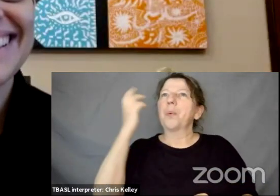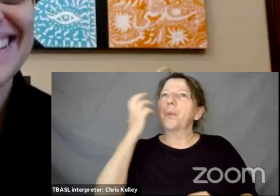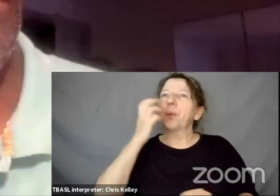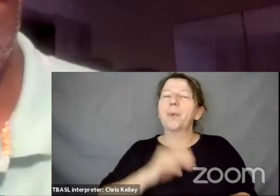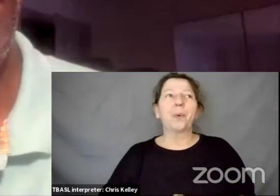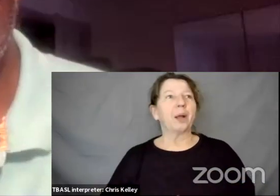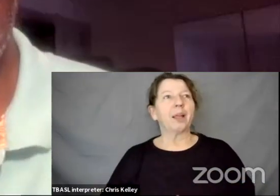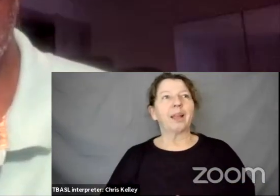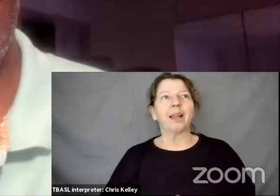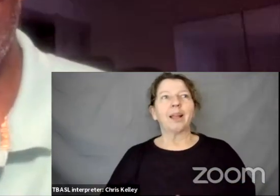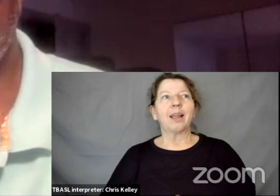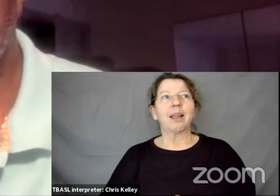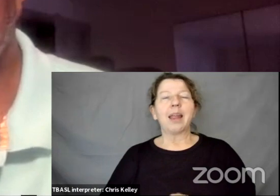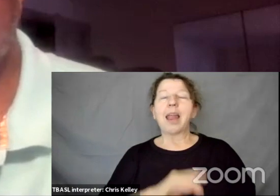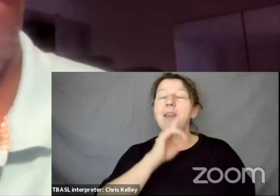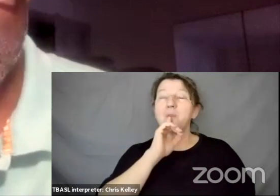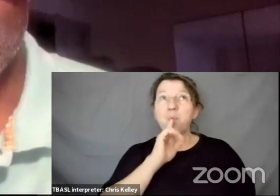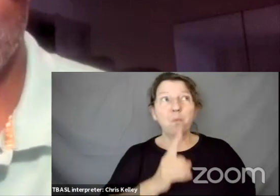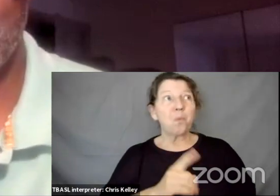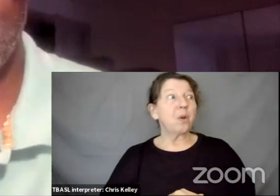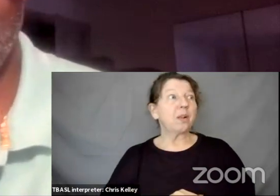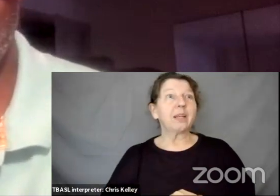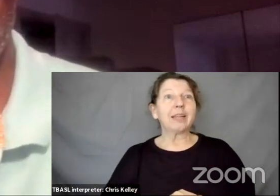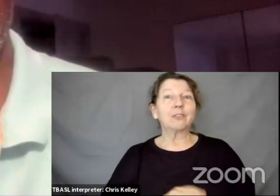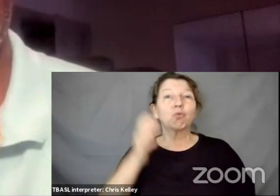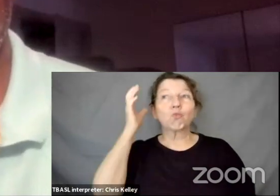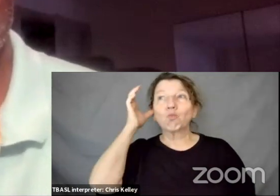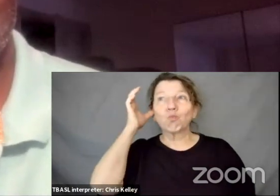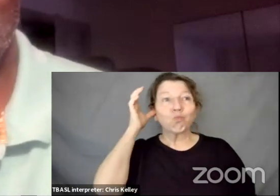head to see it. And to listen to